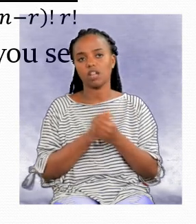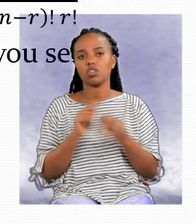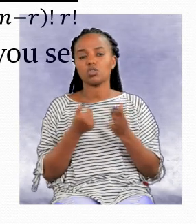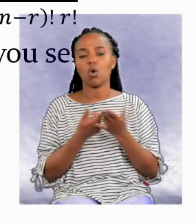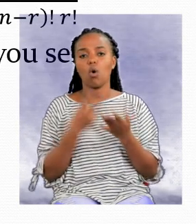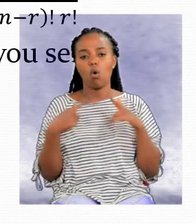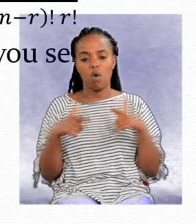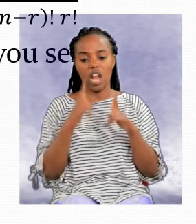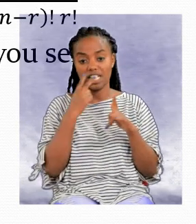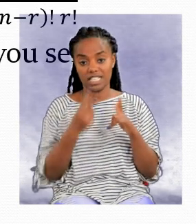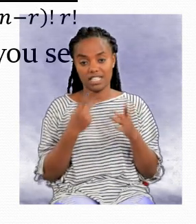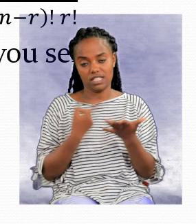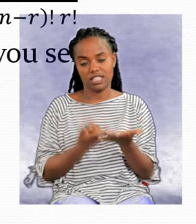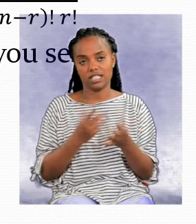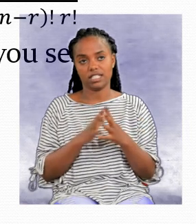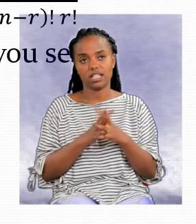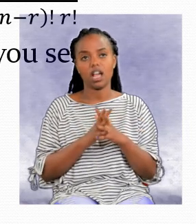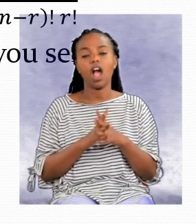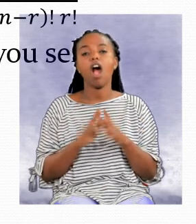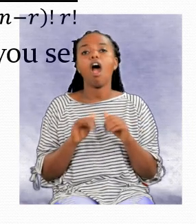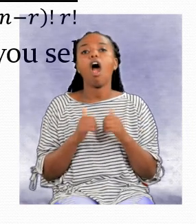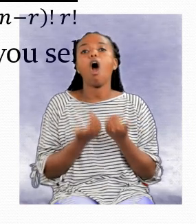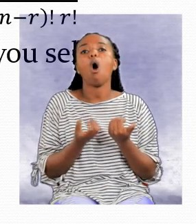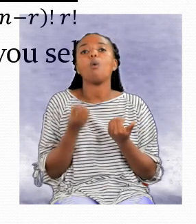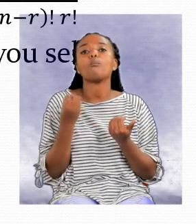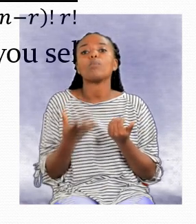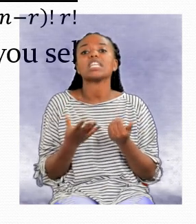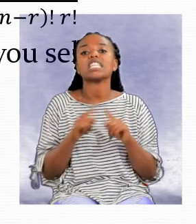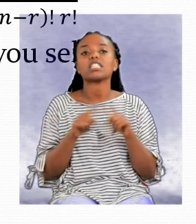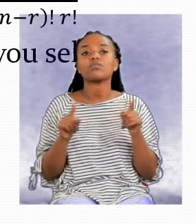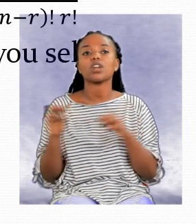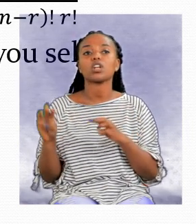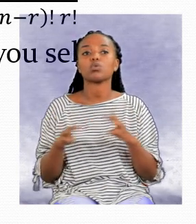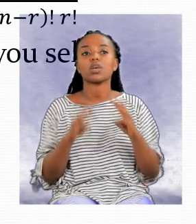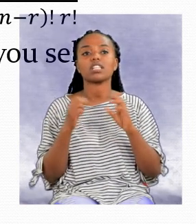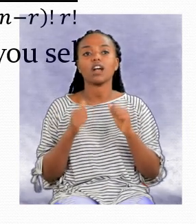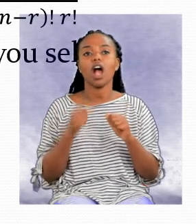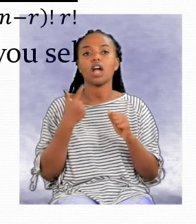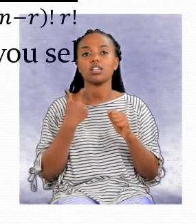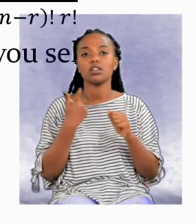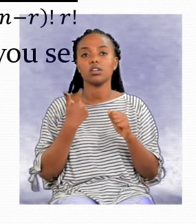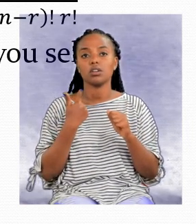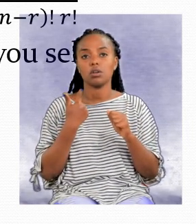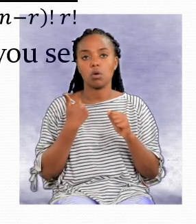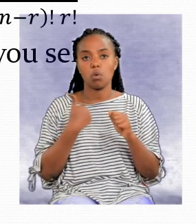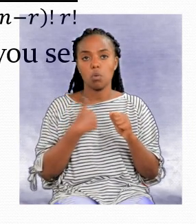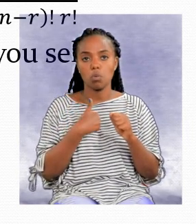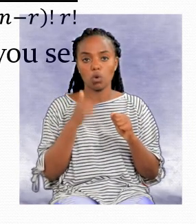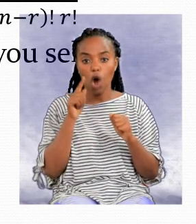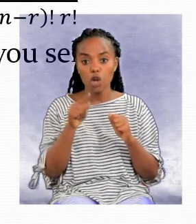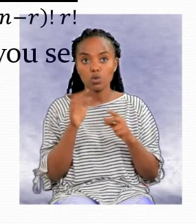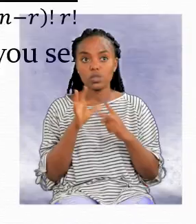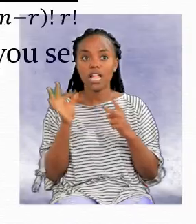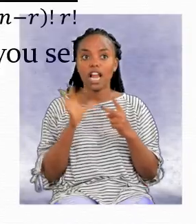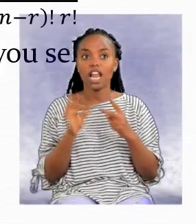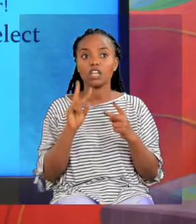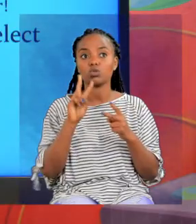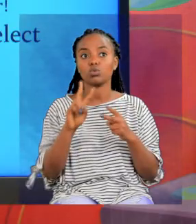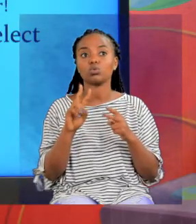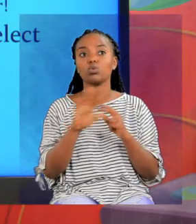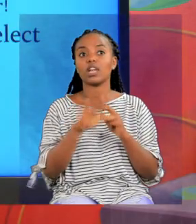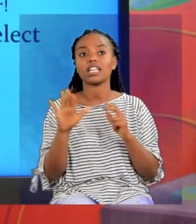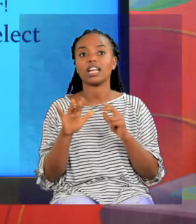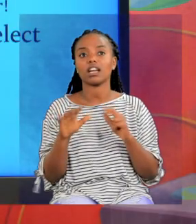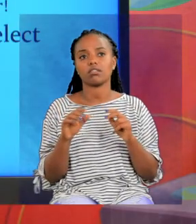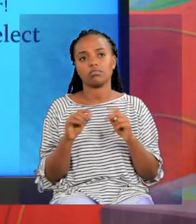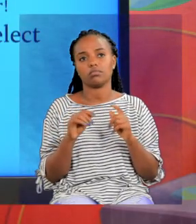this one. In how many different ways can you select two letters from the letter A,